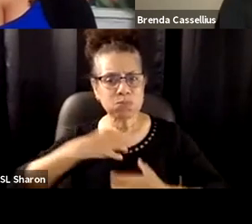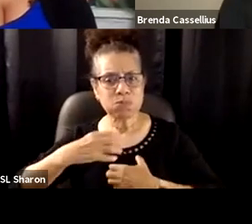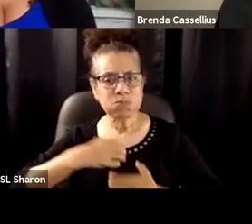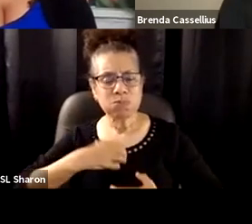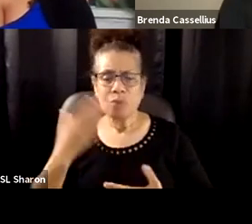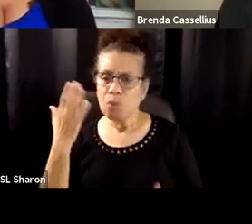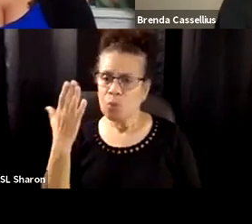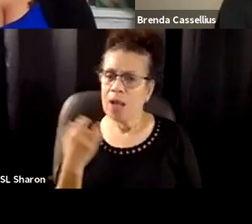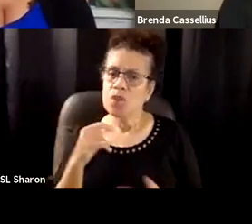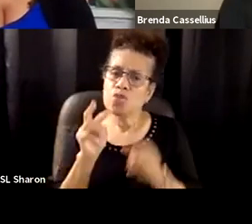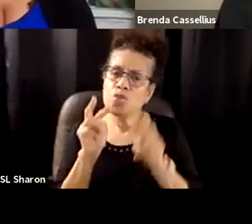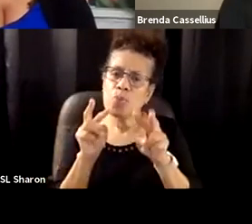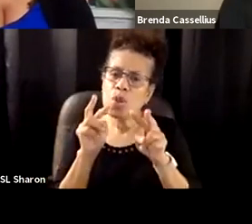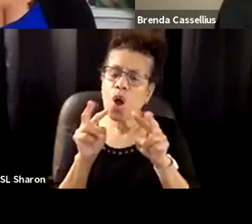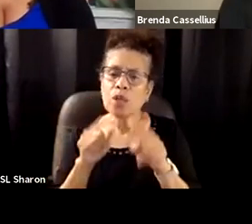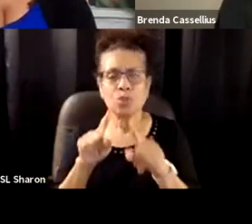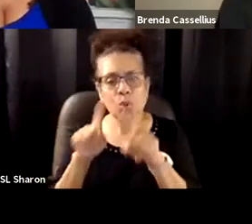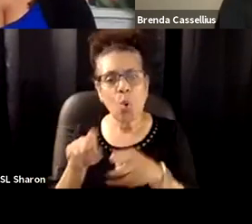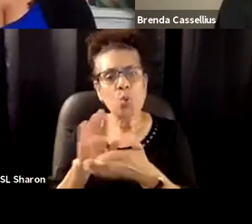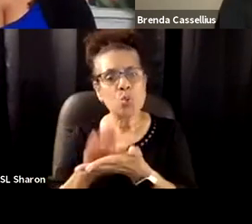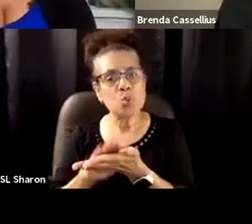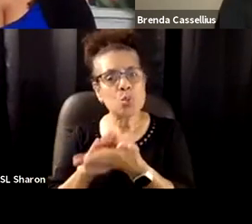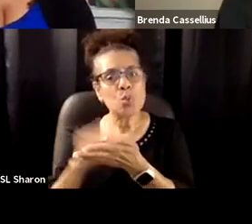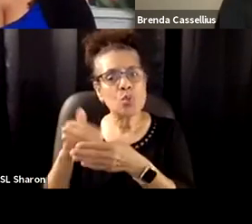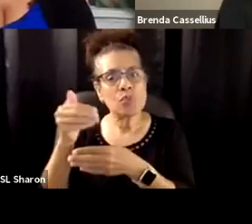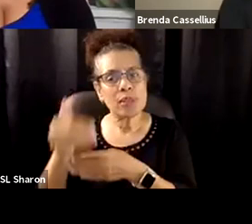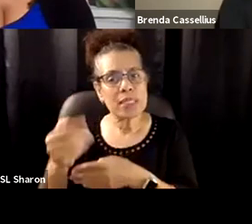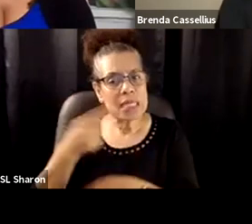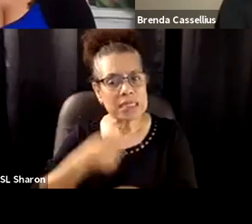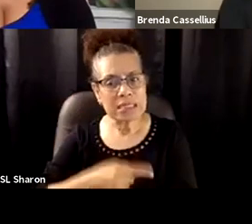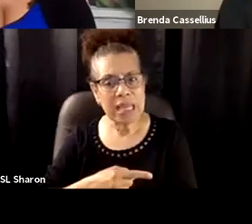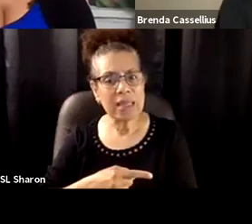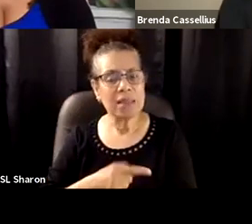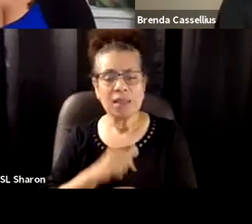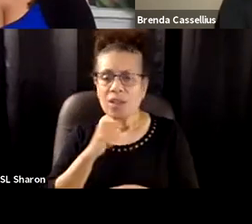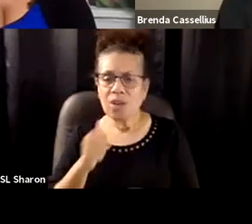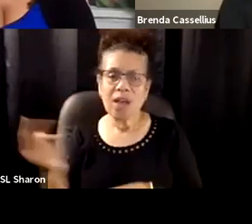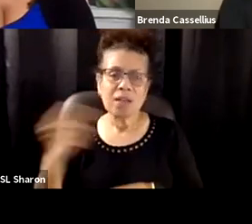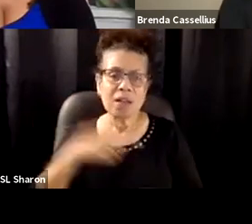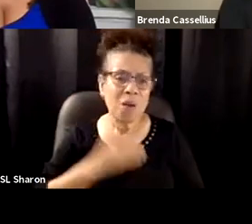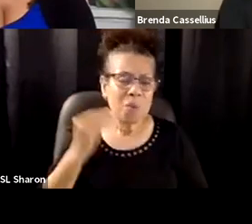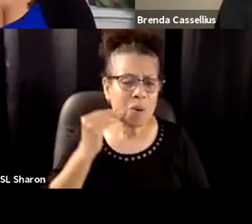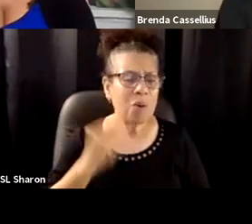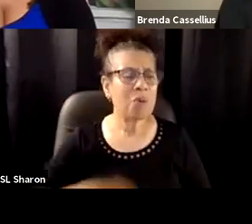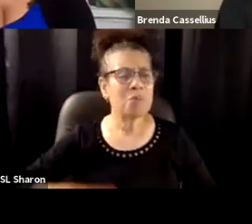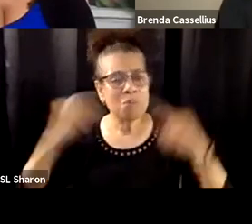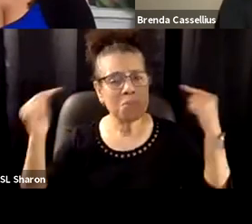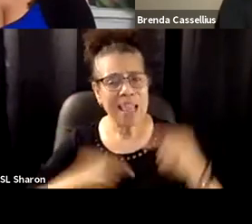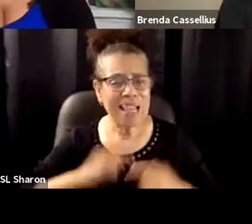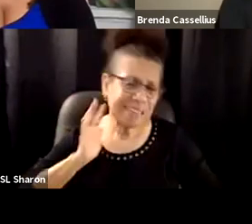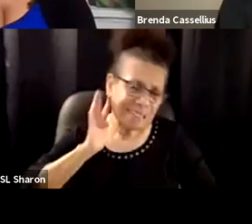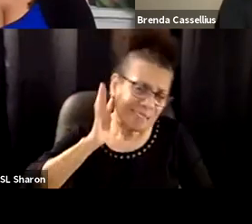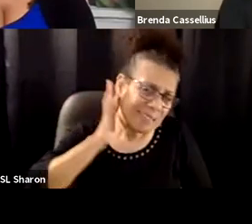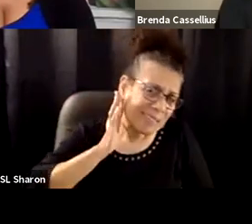should be looking forward to attend school the next day not having to come back home with pains like my son